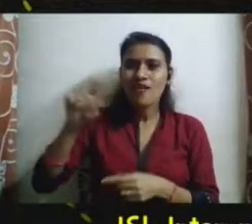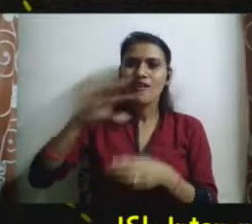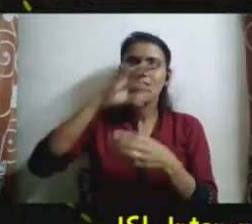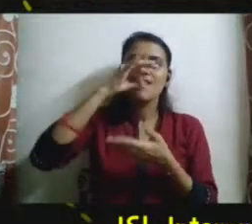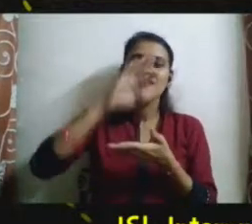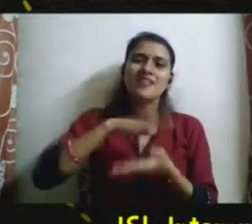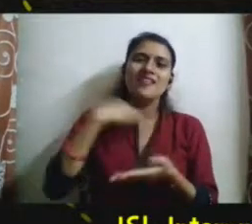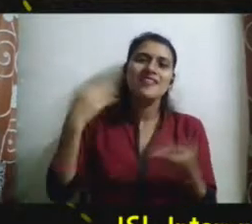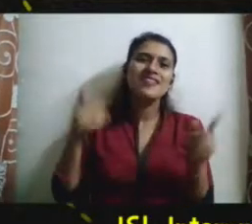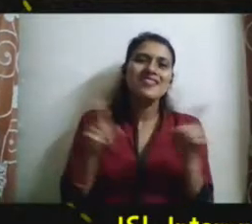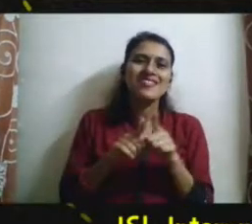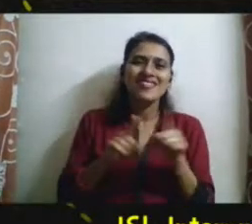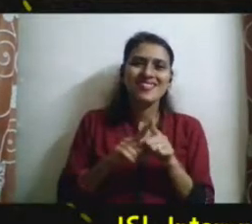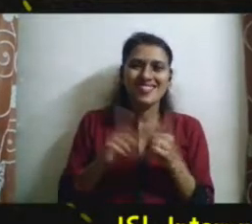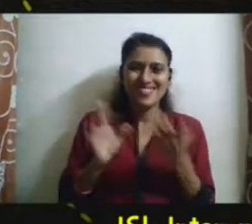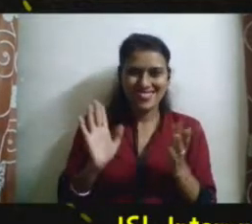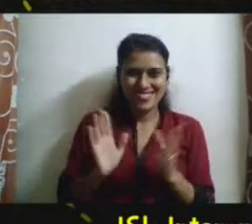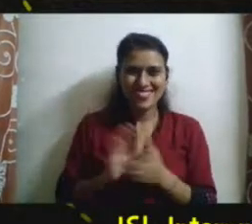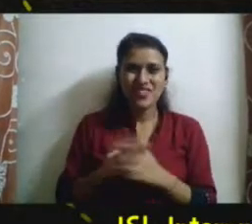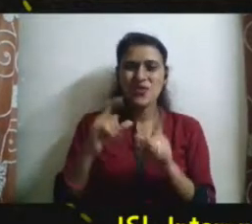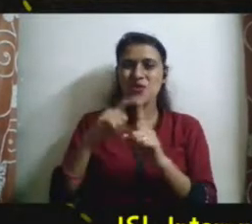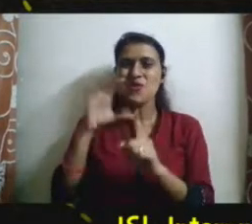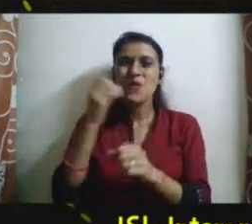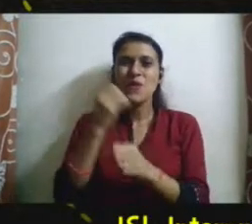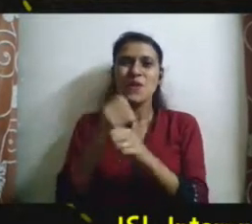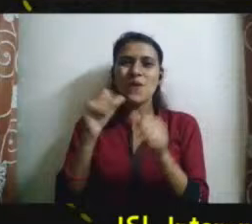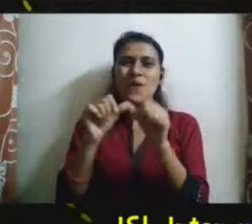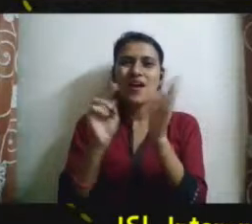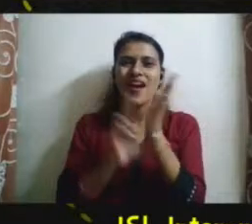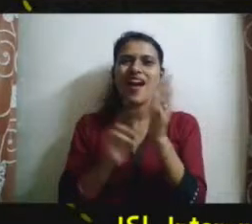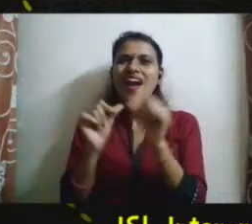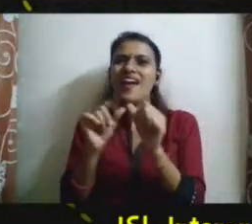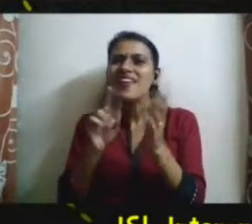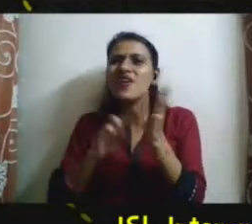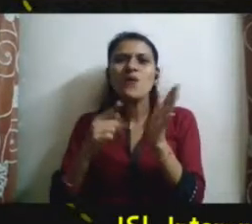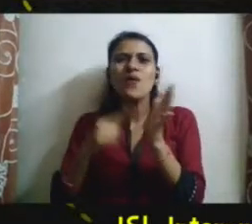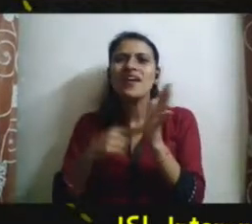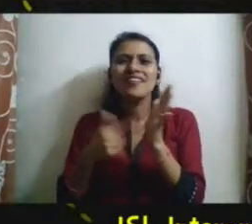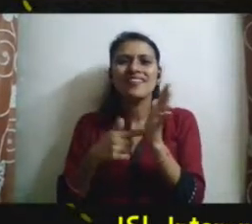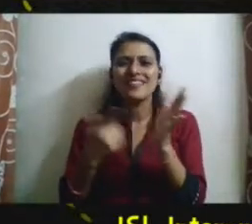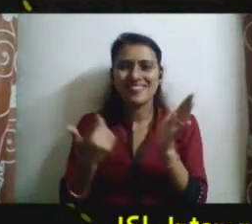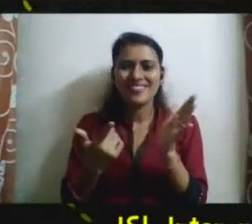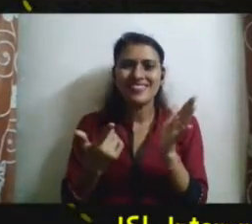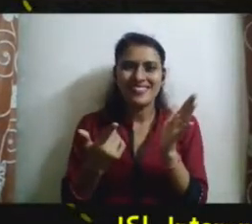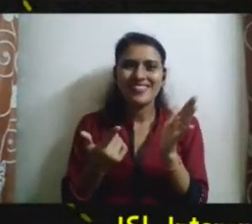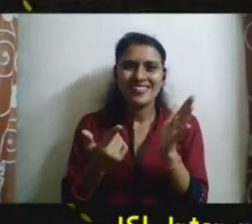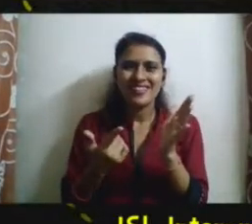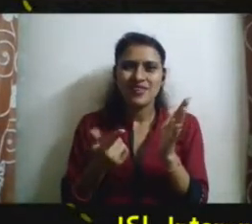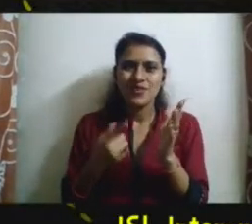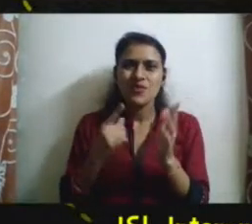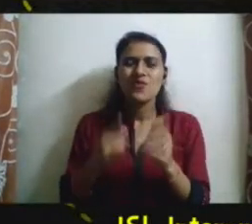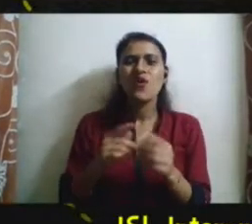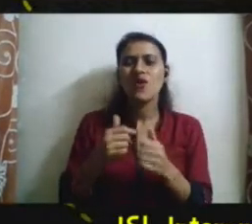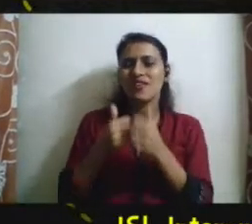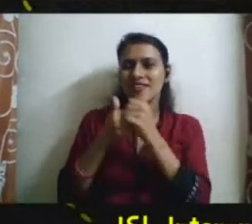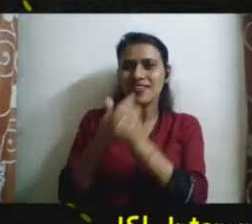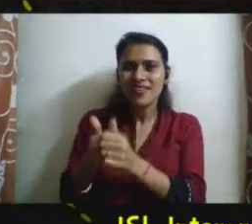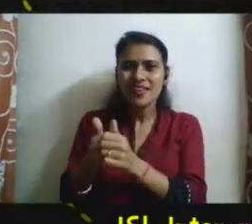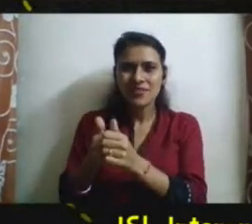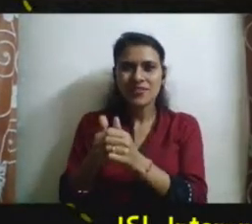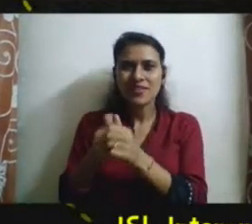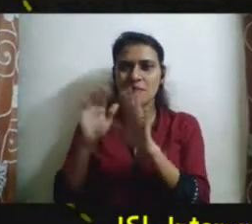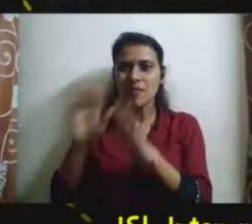wriggling serpent to dogana, and the dogana word itself actually conveys a certain